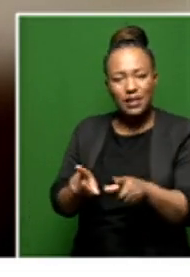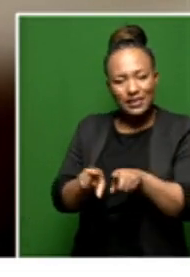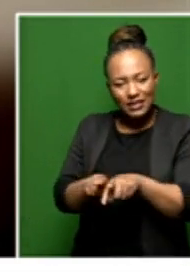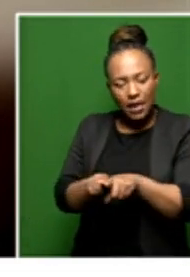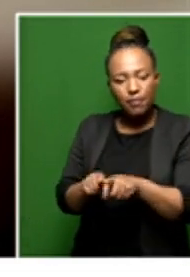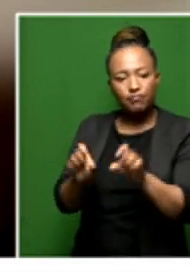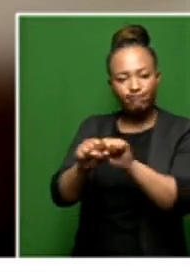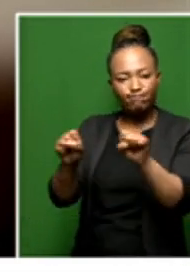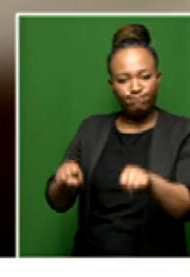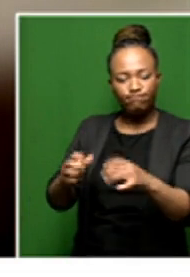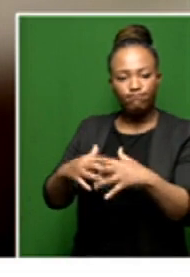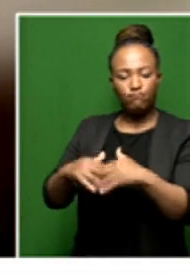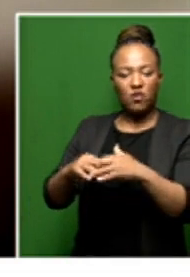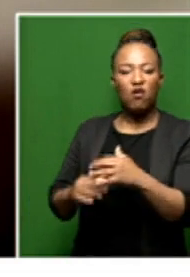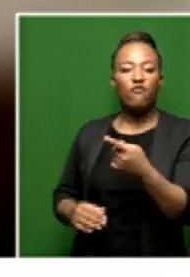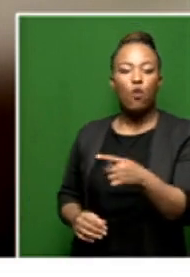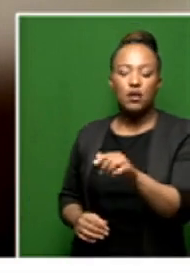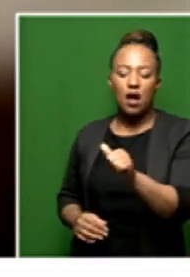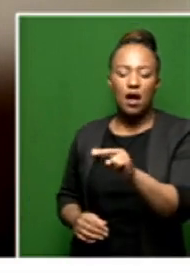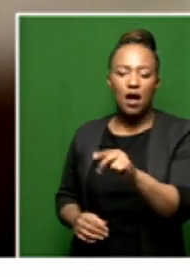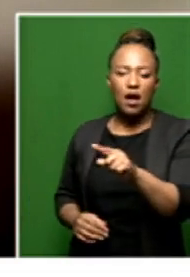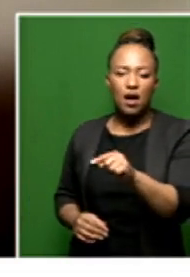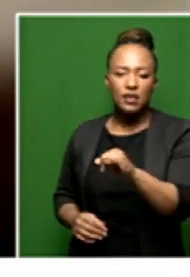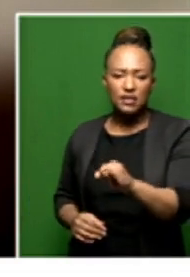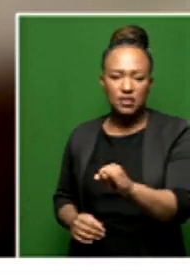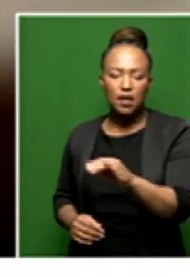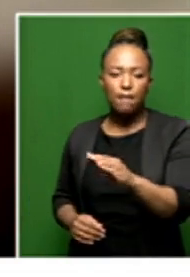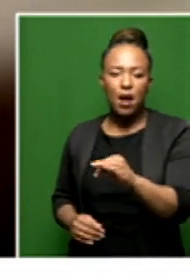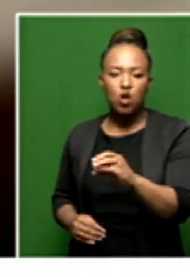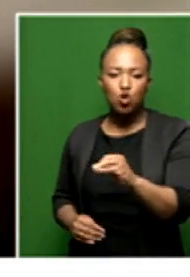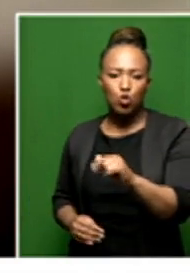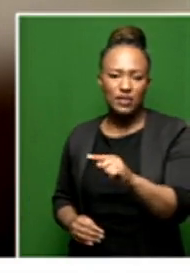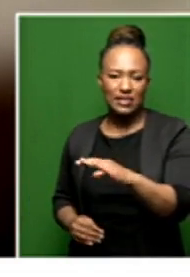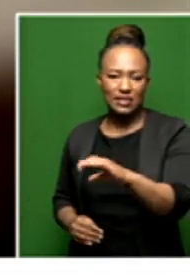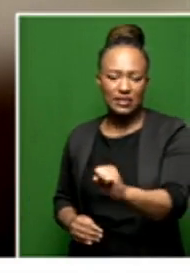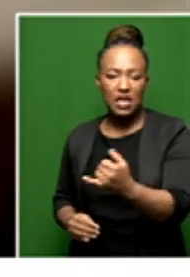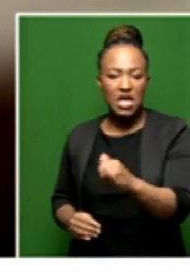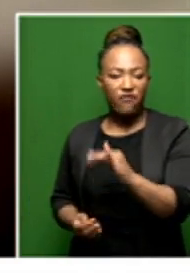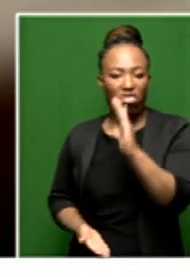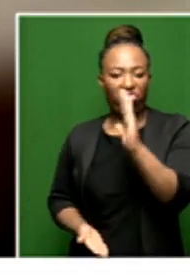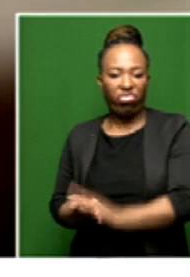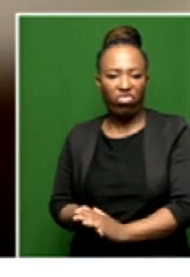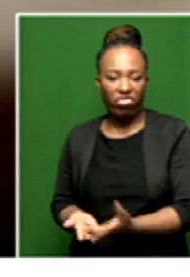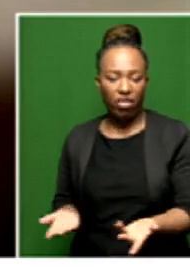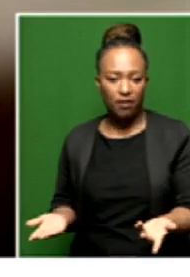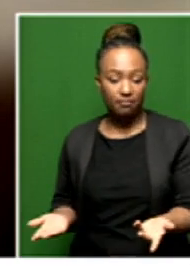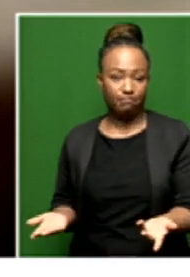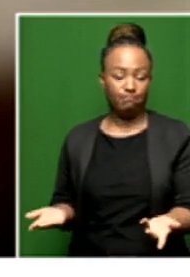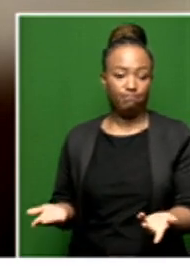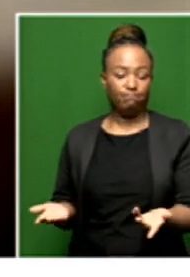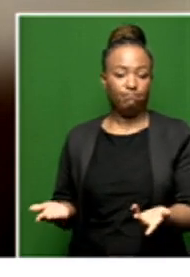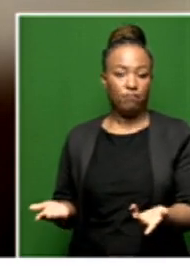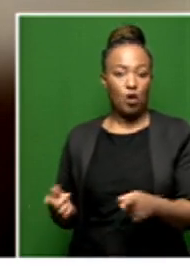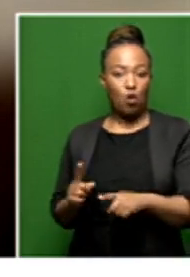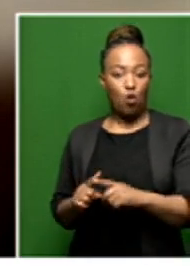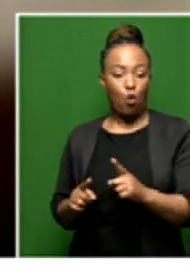similar system for antibiotics. Because if we run out, then we're kind of back to the dark ages in